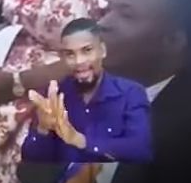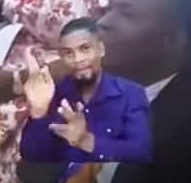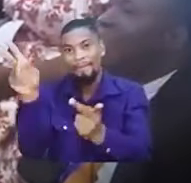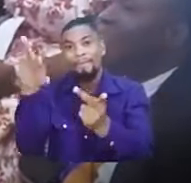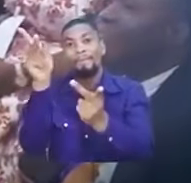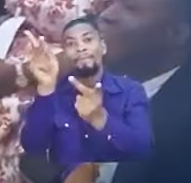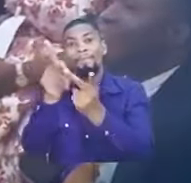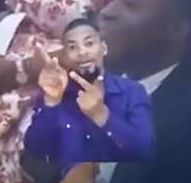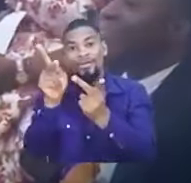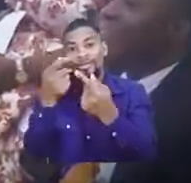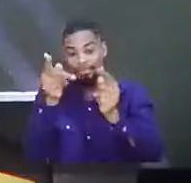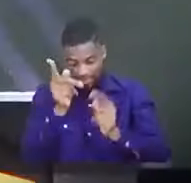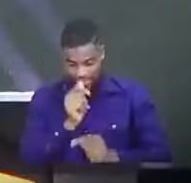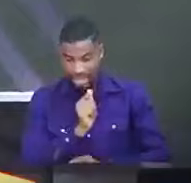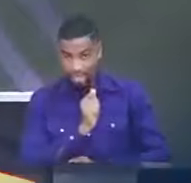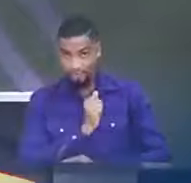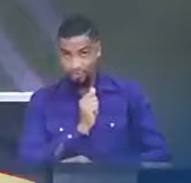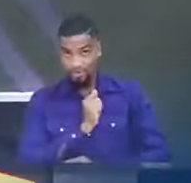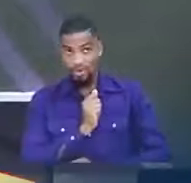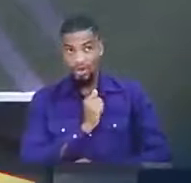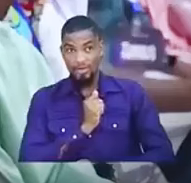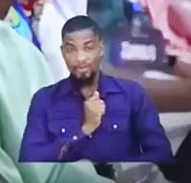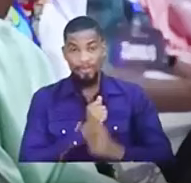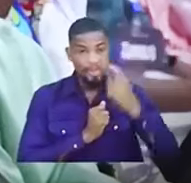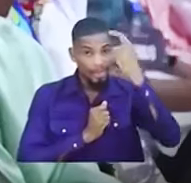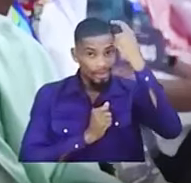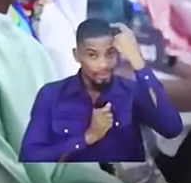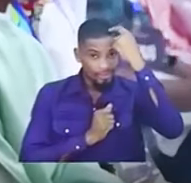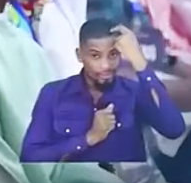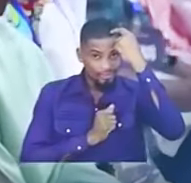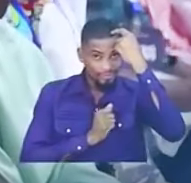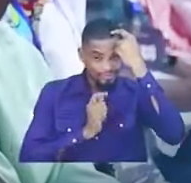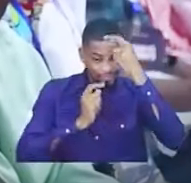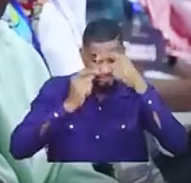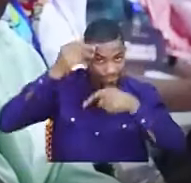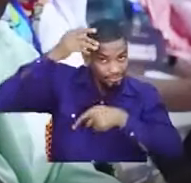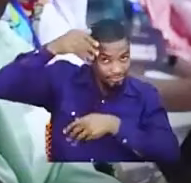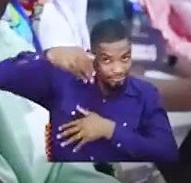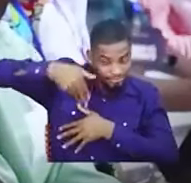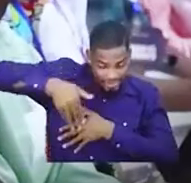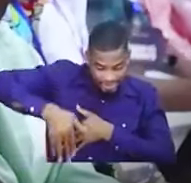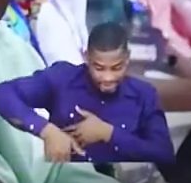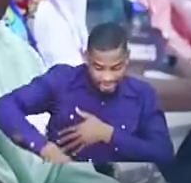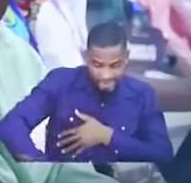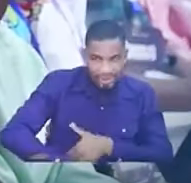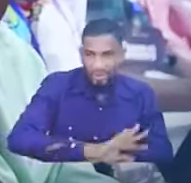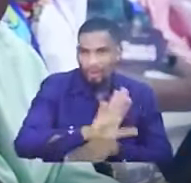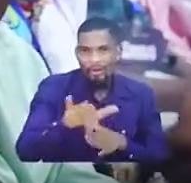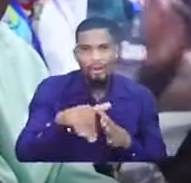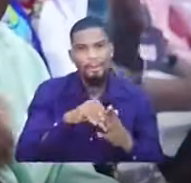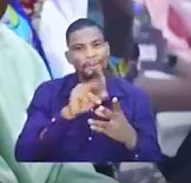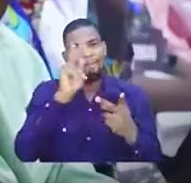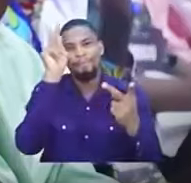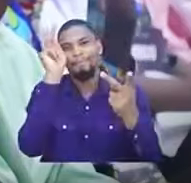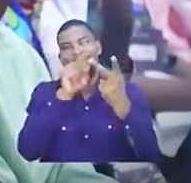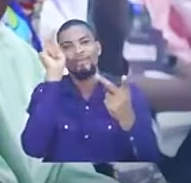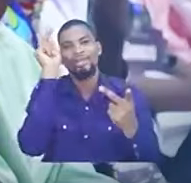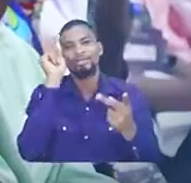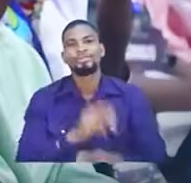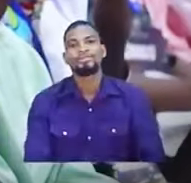Absalom. But for Absalom, from the top of his hair to the sole of his feet, he was without